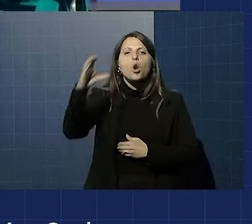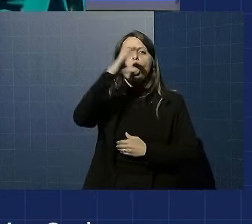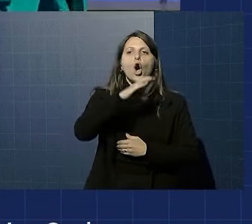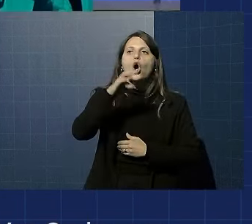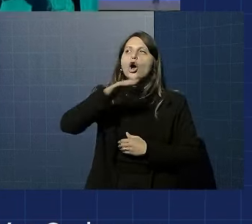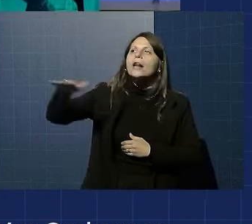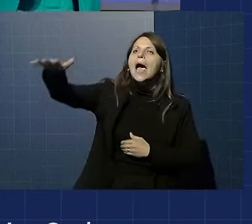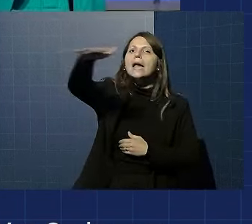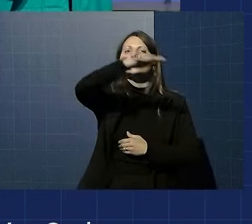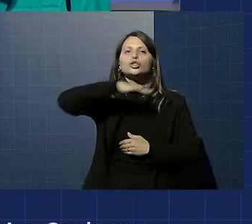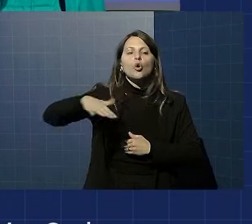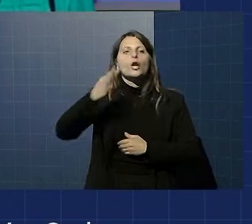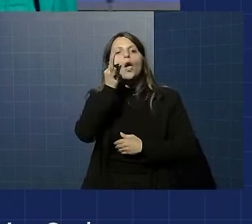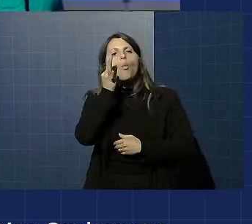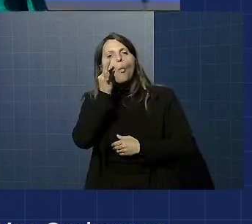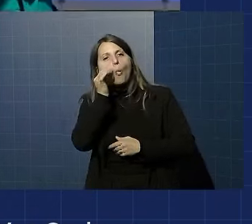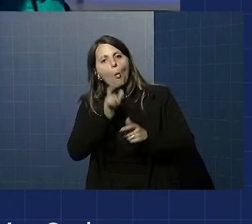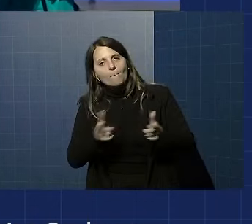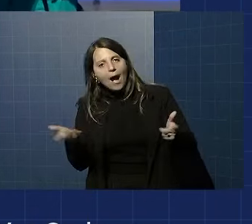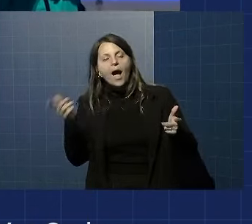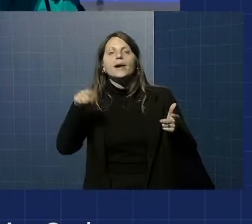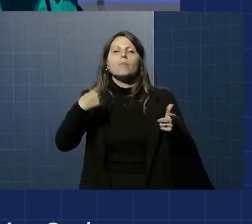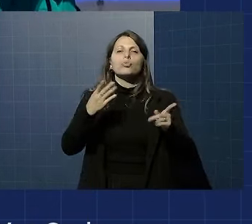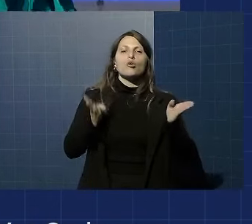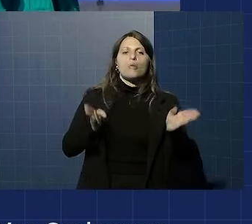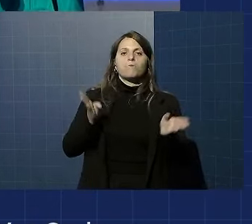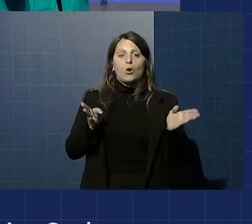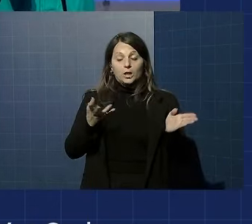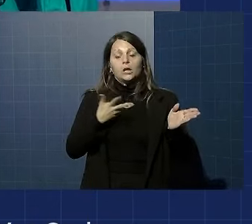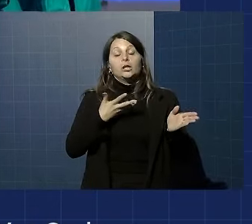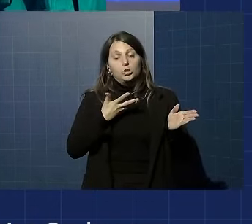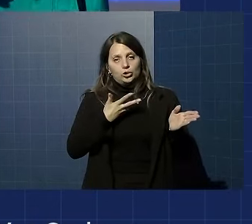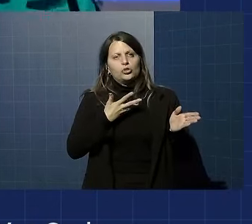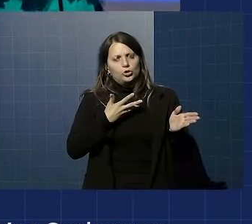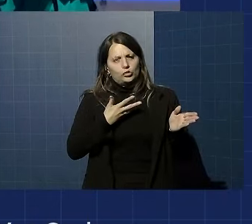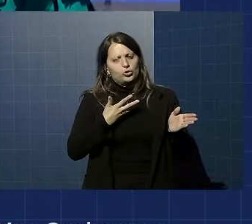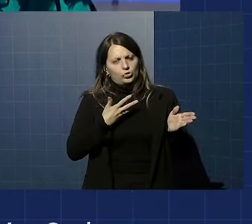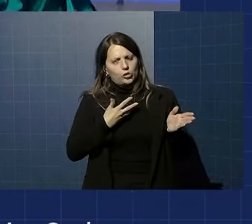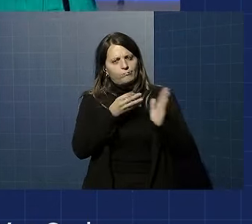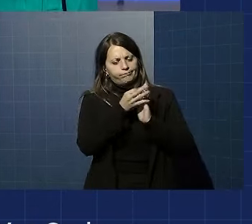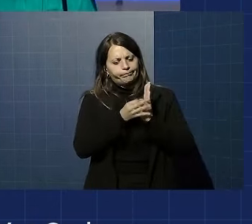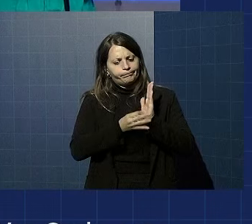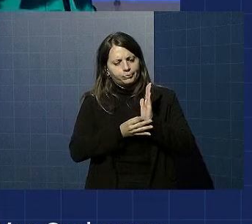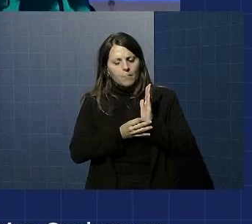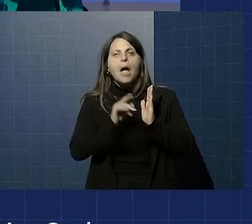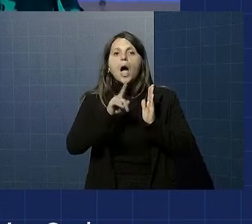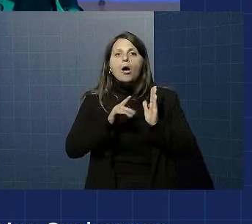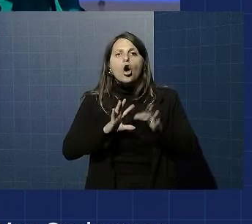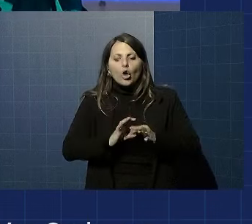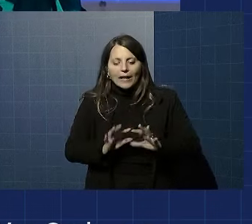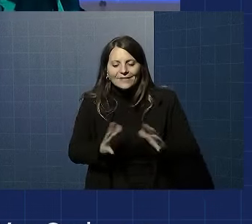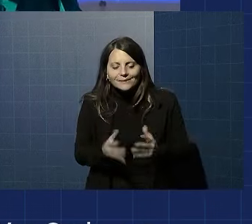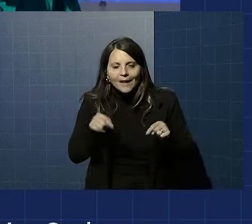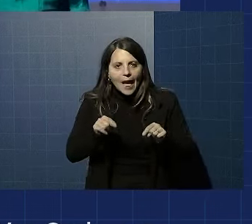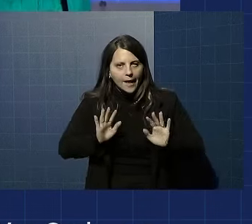ongoing on ground, and that's where I also want to focus a little bit with you today, on low gravity platforms. I will also go a little bit